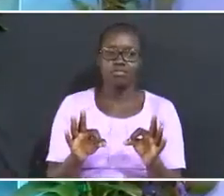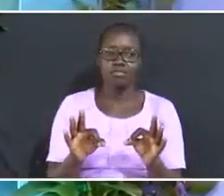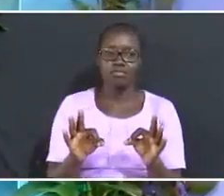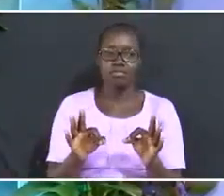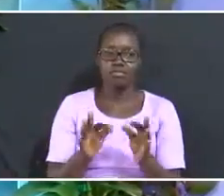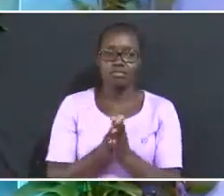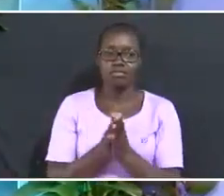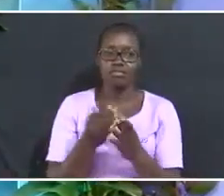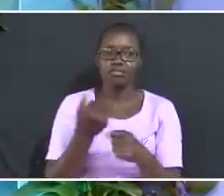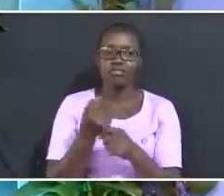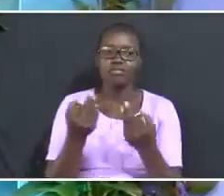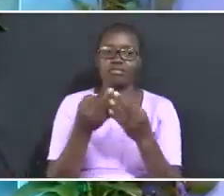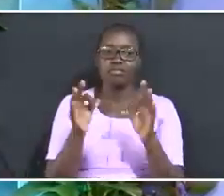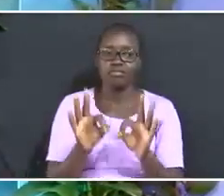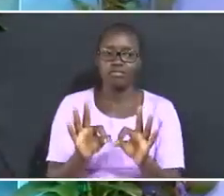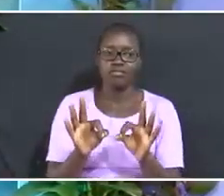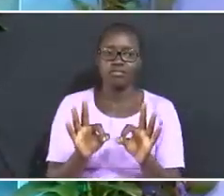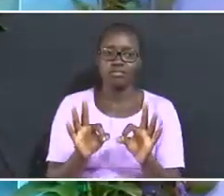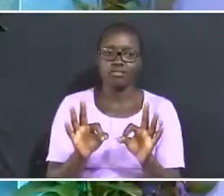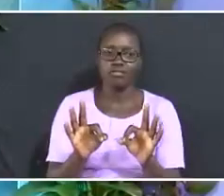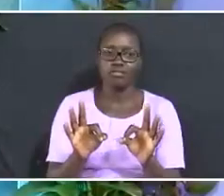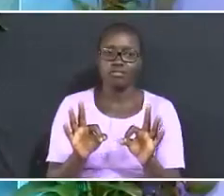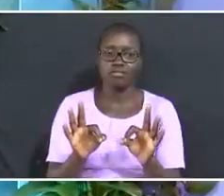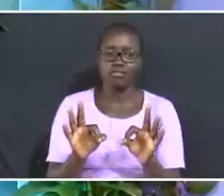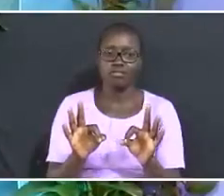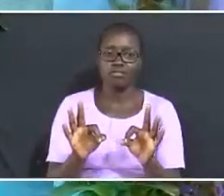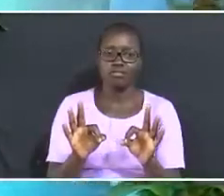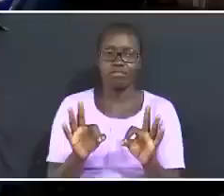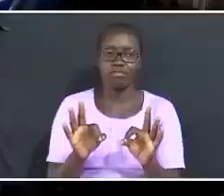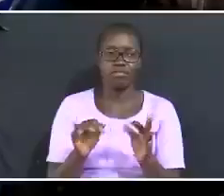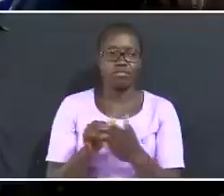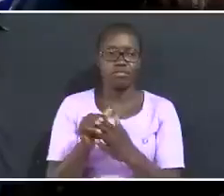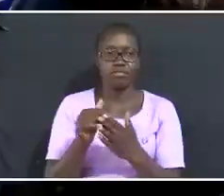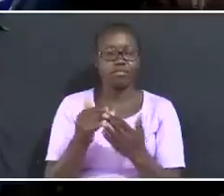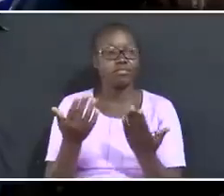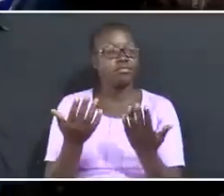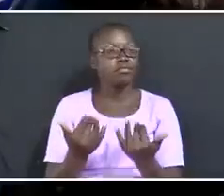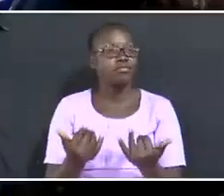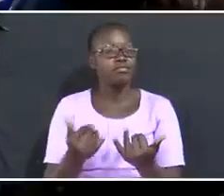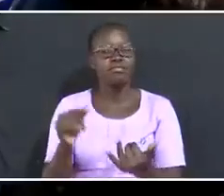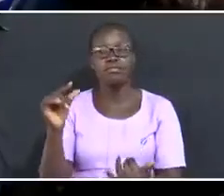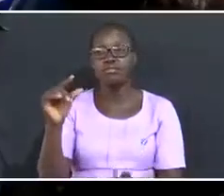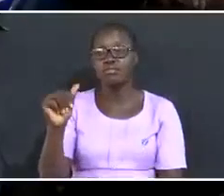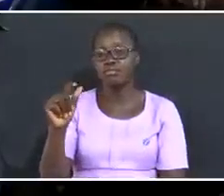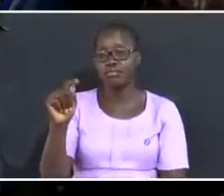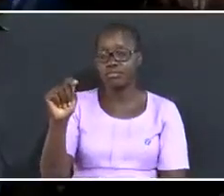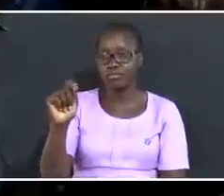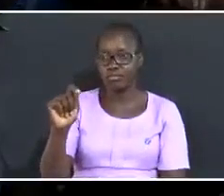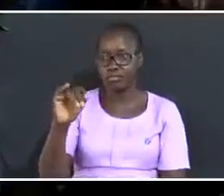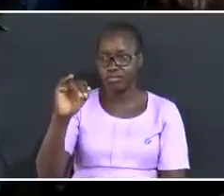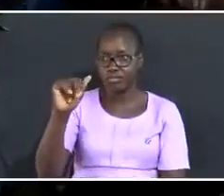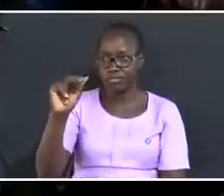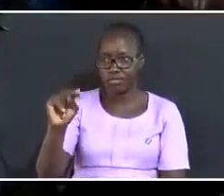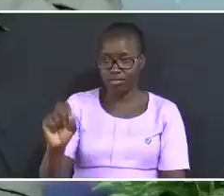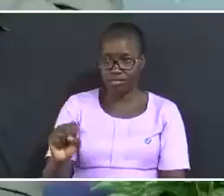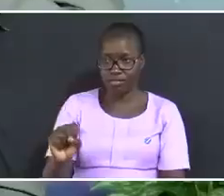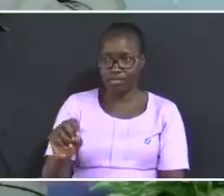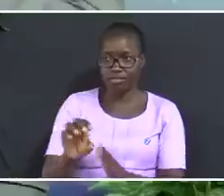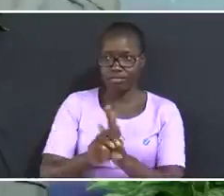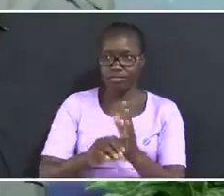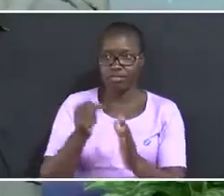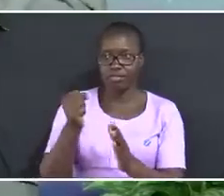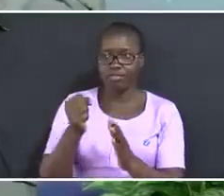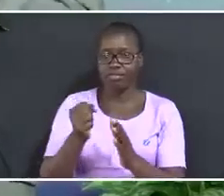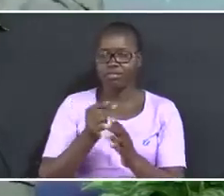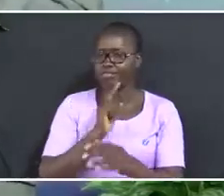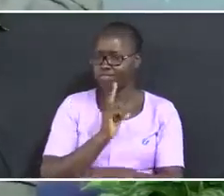You have been made free. And that's where now Galatians chapter 5 comes with a caution.